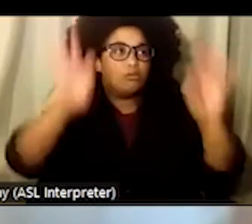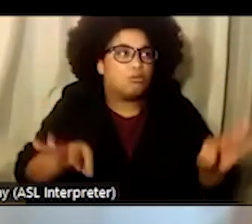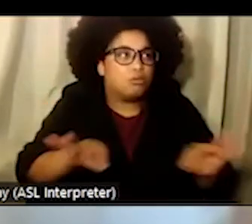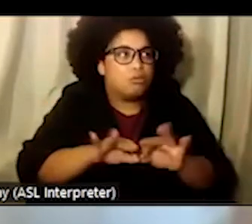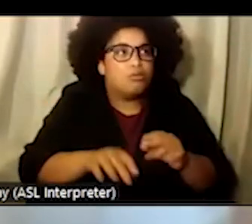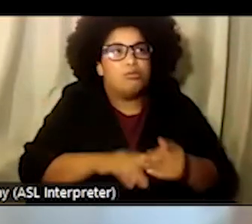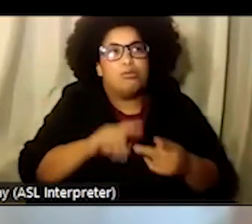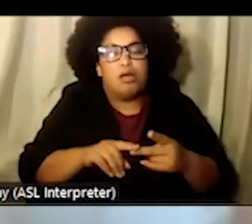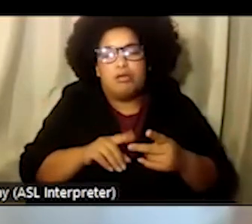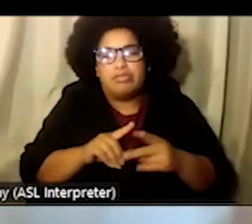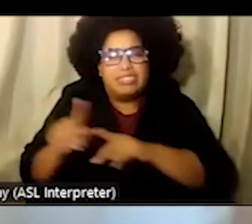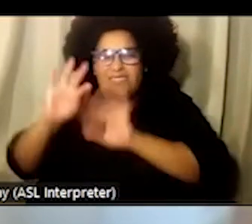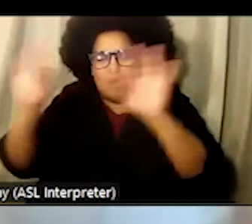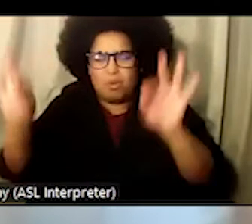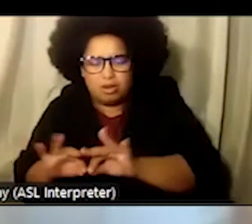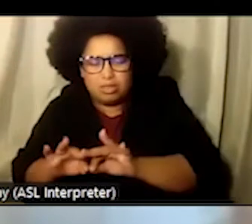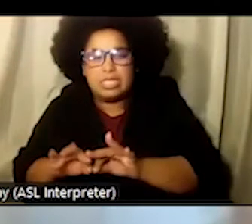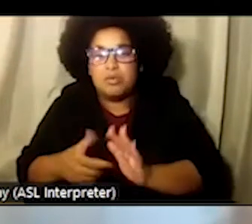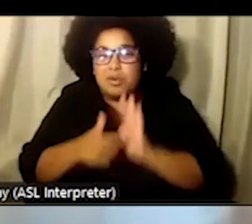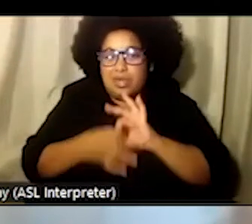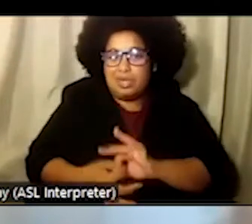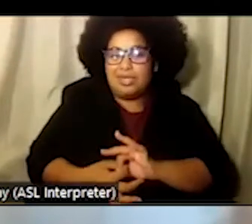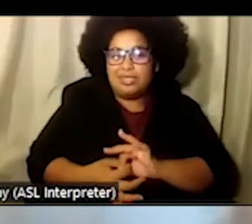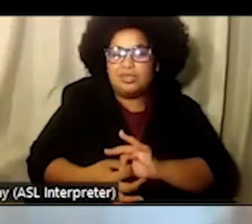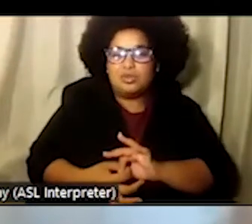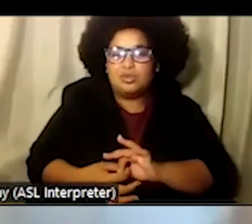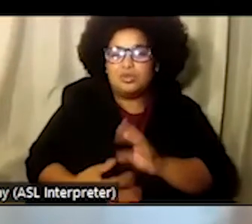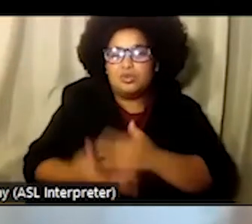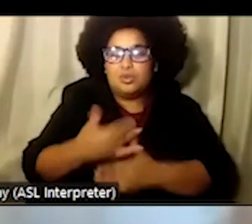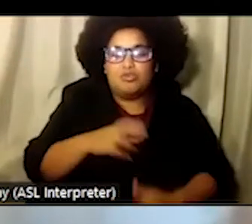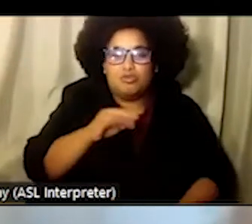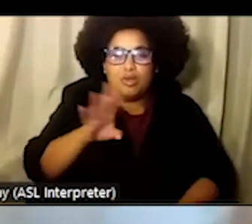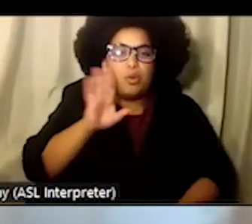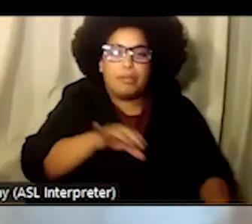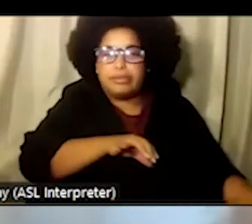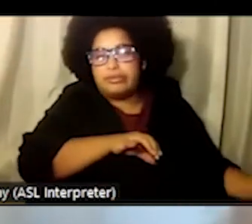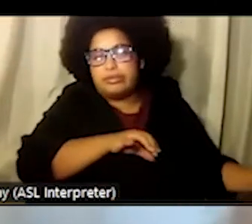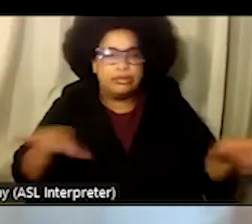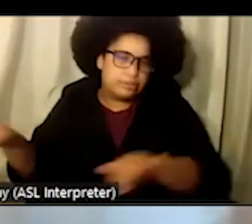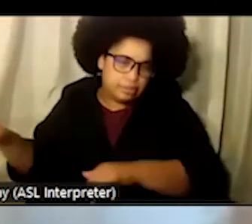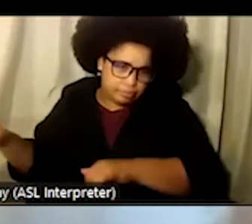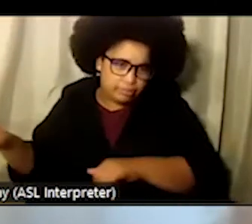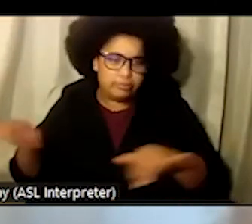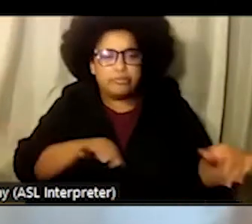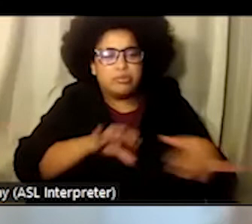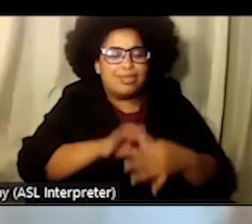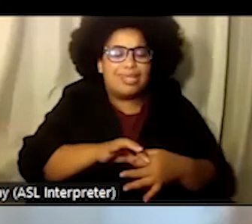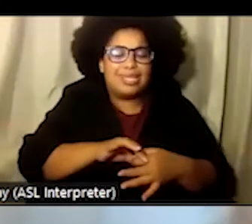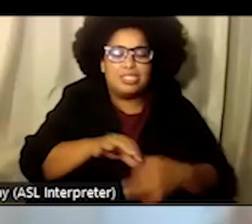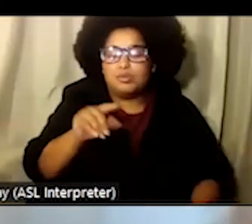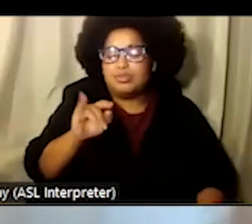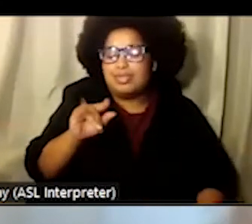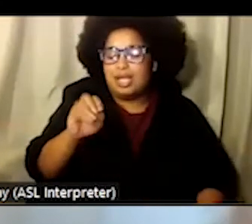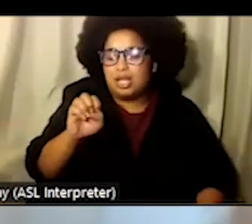and forms and the requirements for social rec are going to be the same as when they relate to Title 17 regulations,